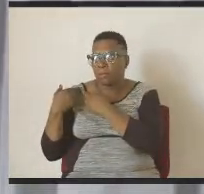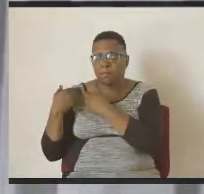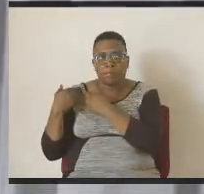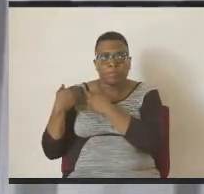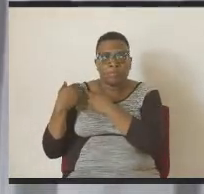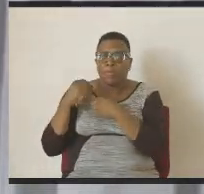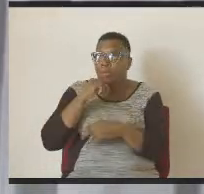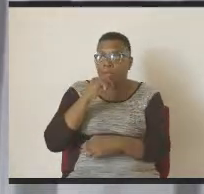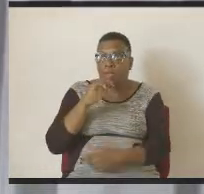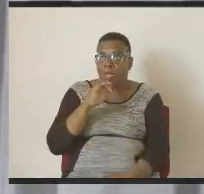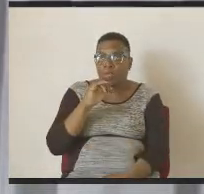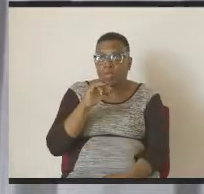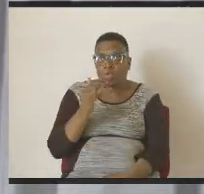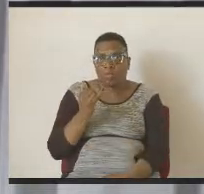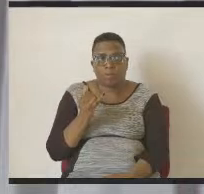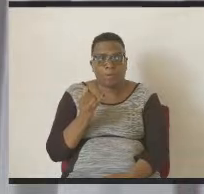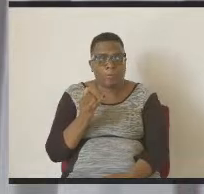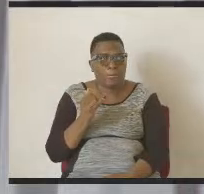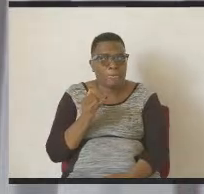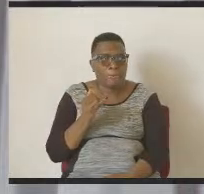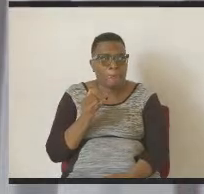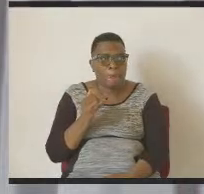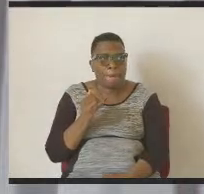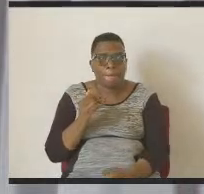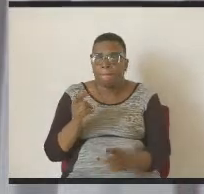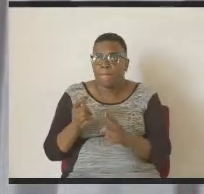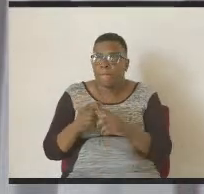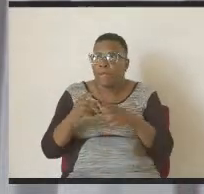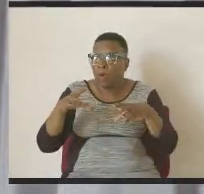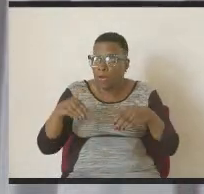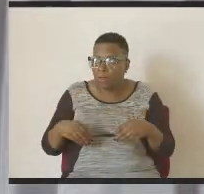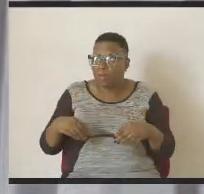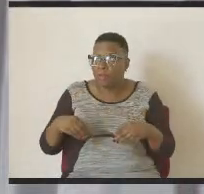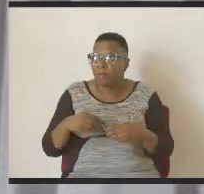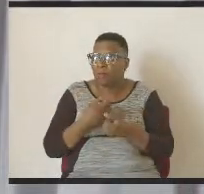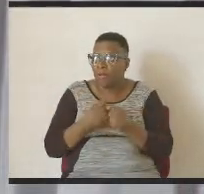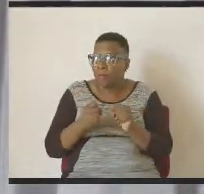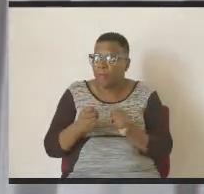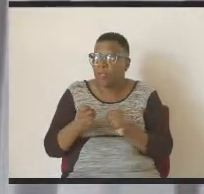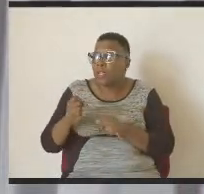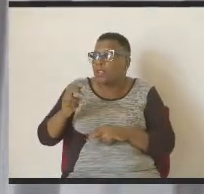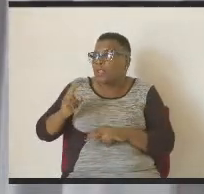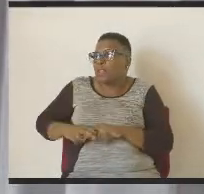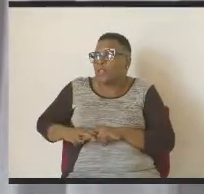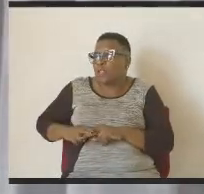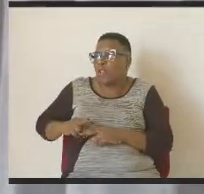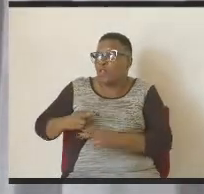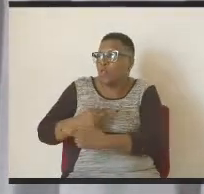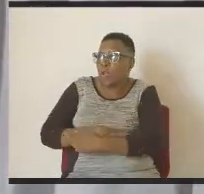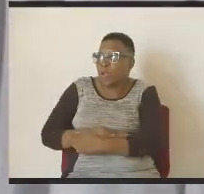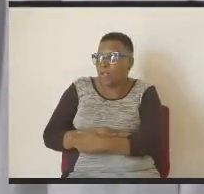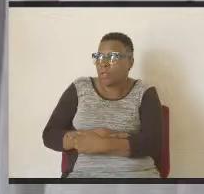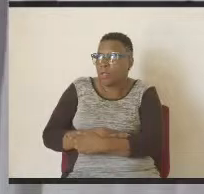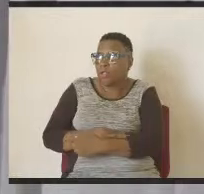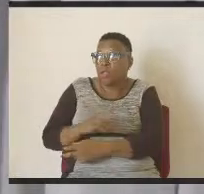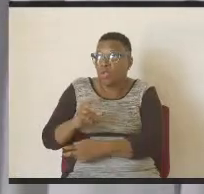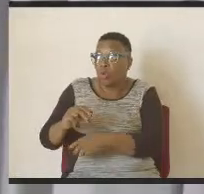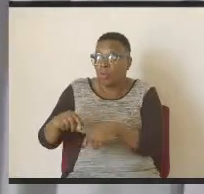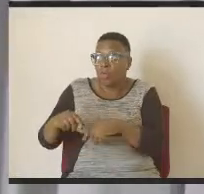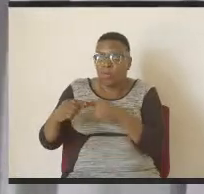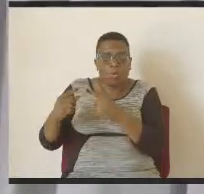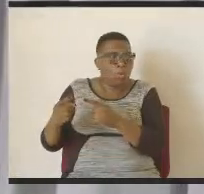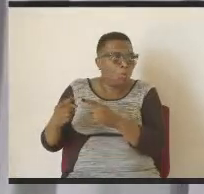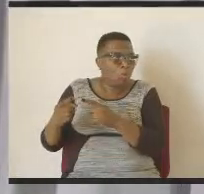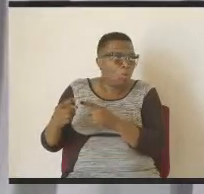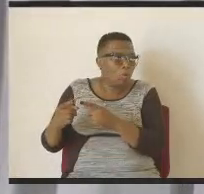to take our salvation and sit on it, but to